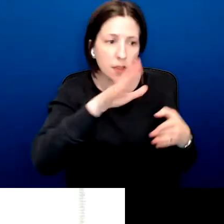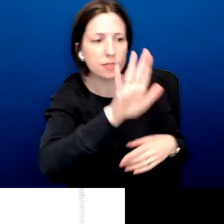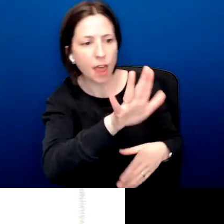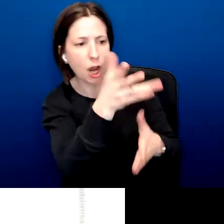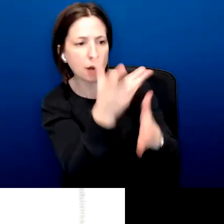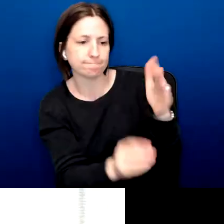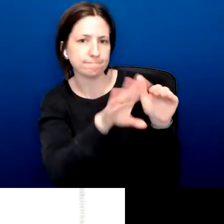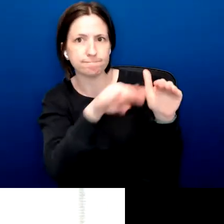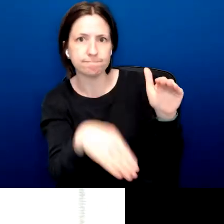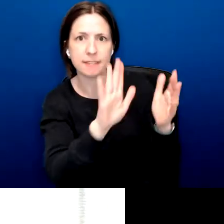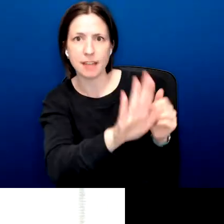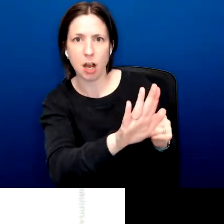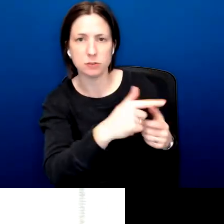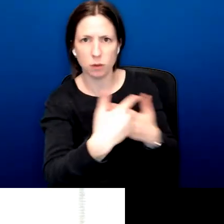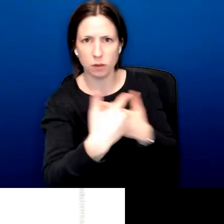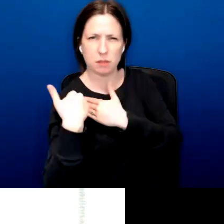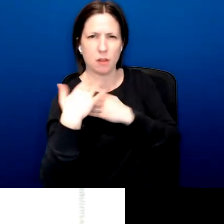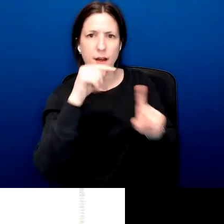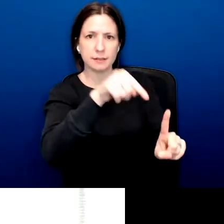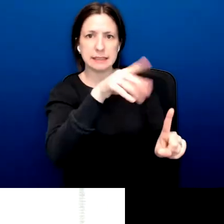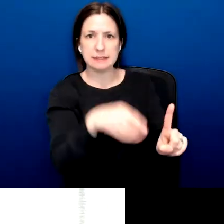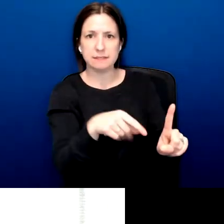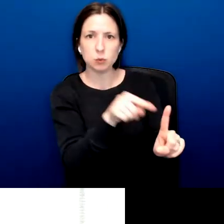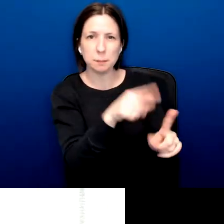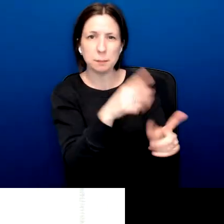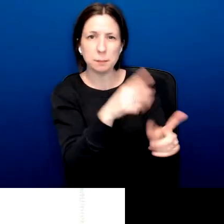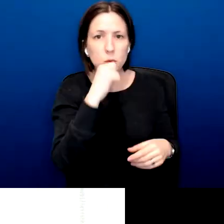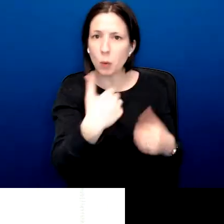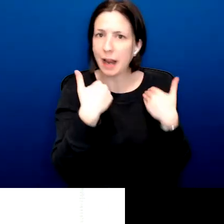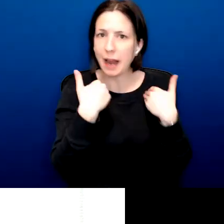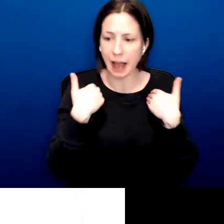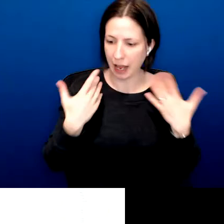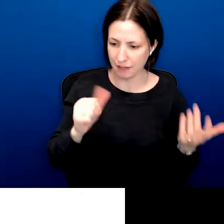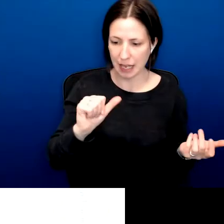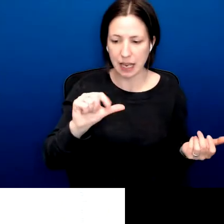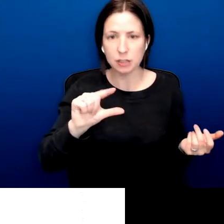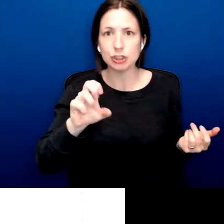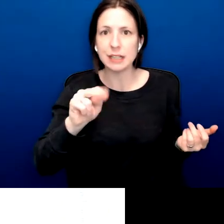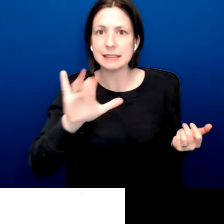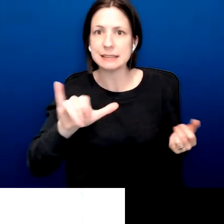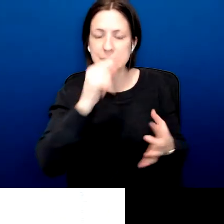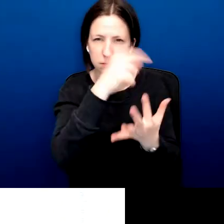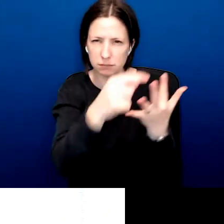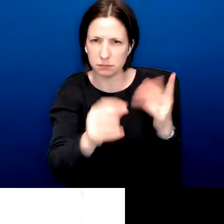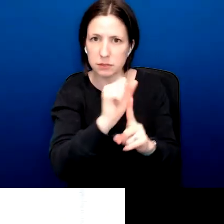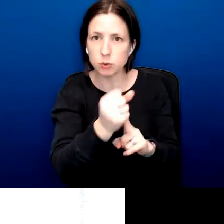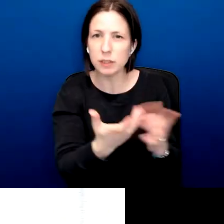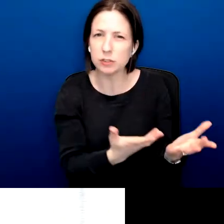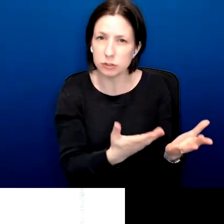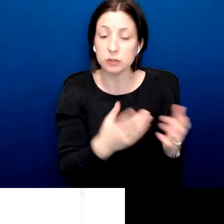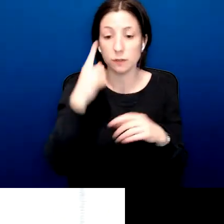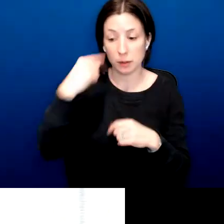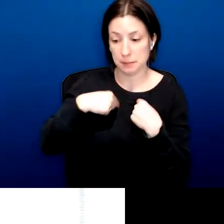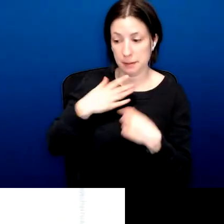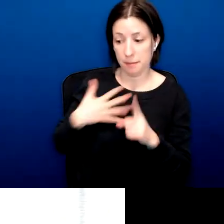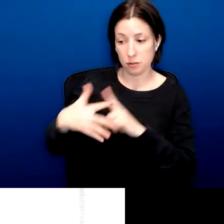the fact of that they may not have agency in certain situations. And for me, and in my context, it really didn't highlight the